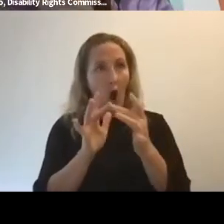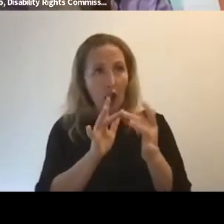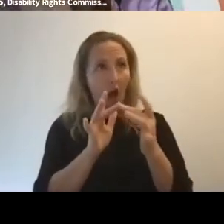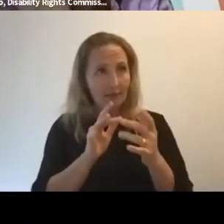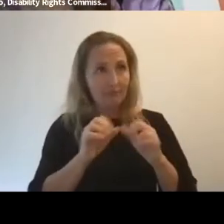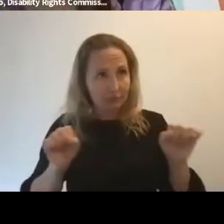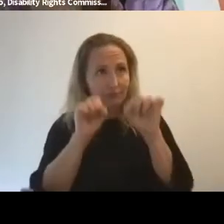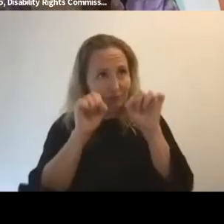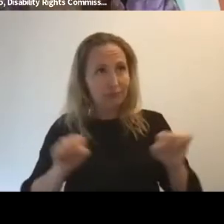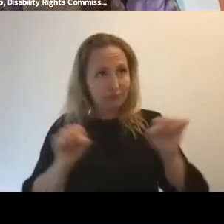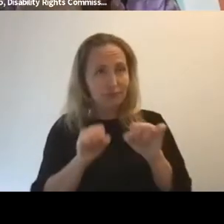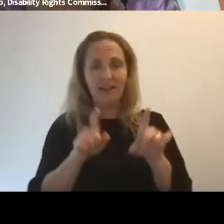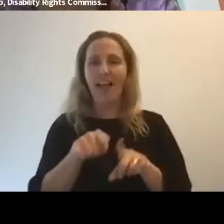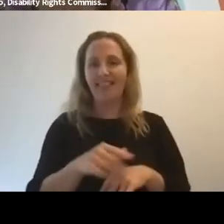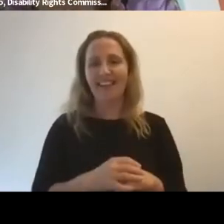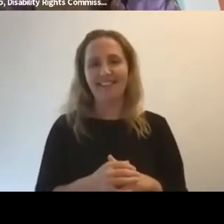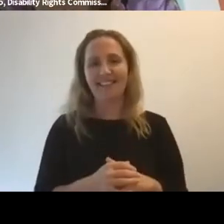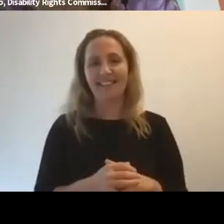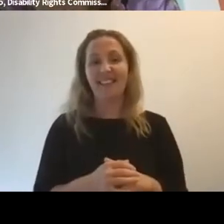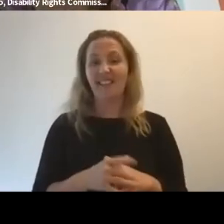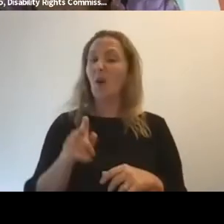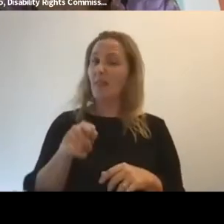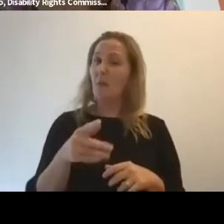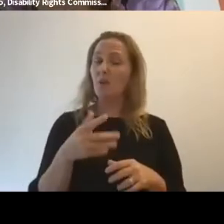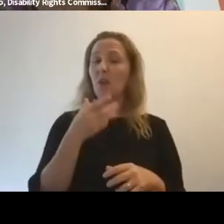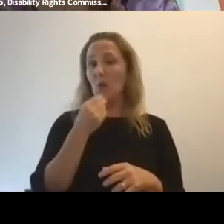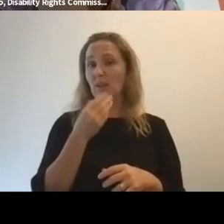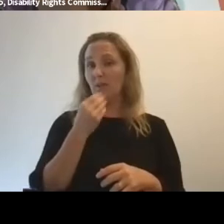and some which I think will be useful going forward.